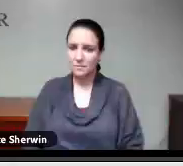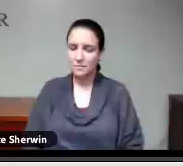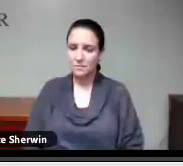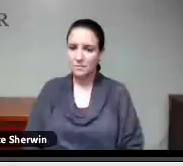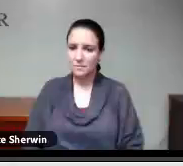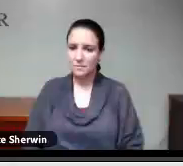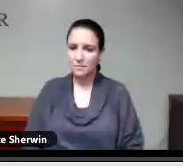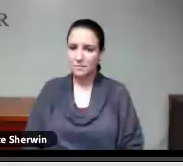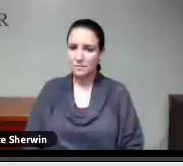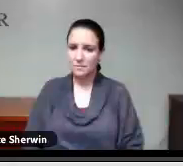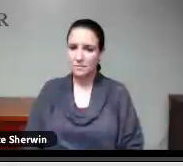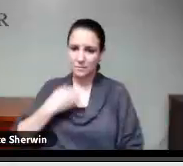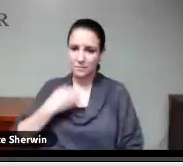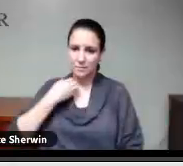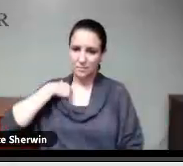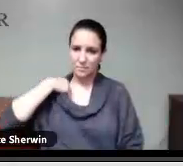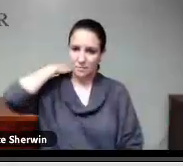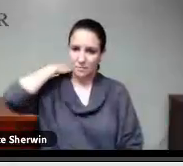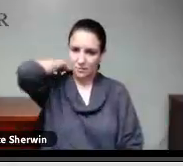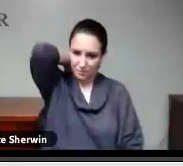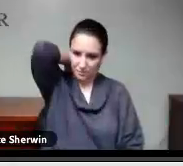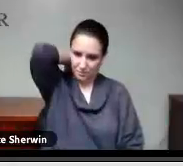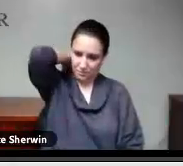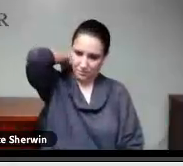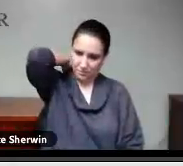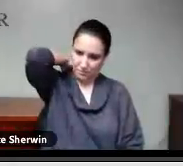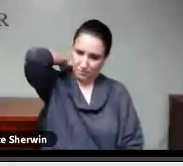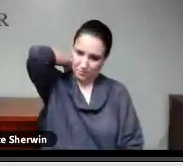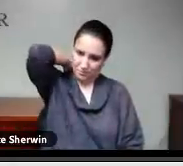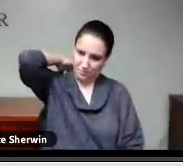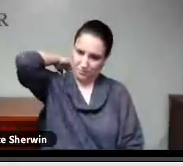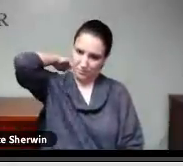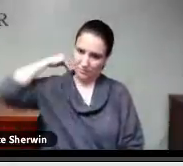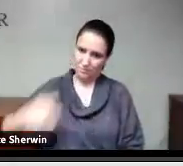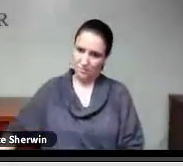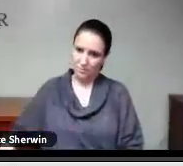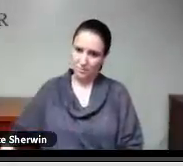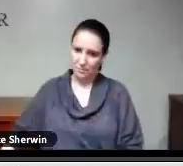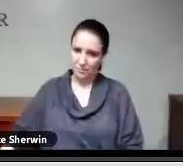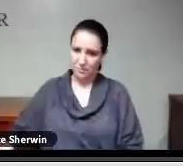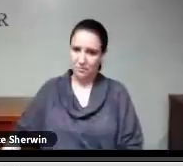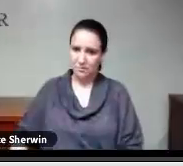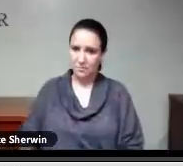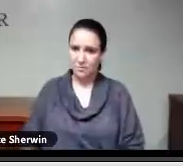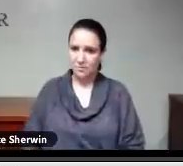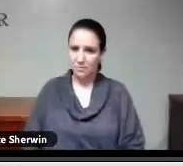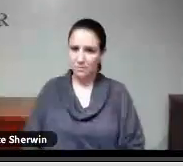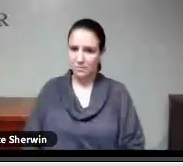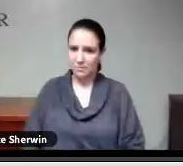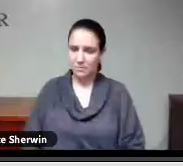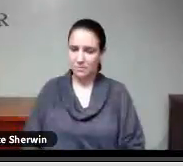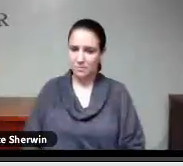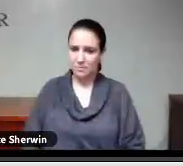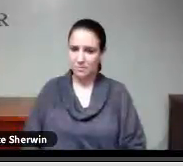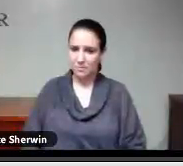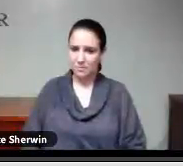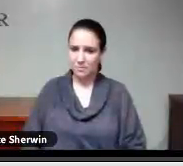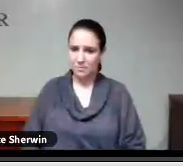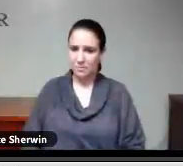Anyone? Linda, it looks like you're typing. If anyone else does. Don't know, probably. Okay.